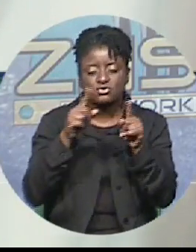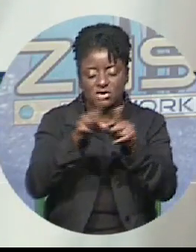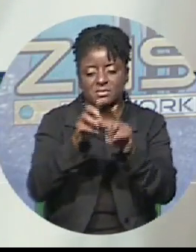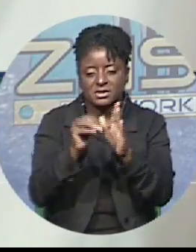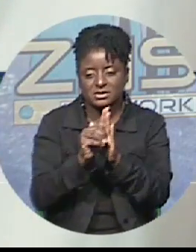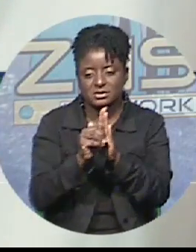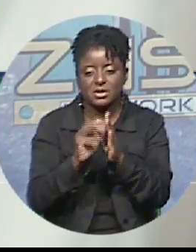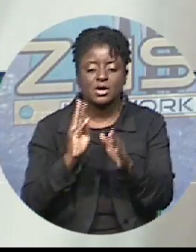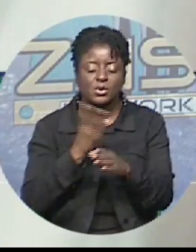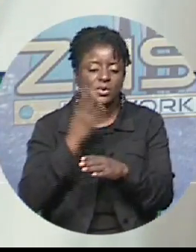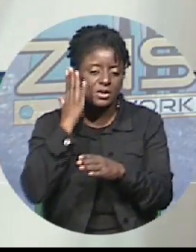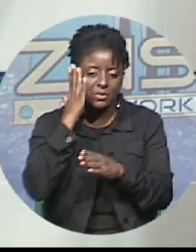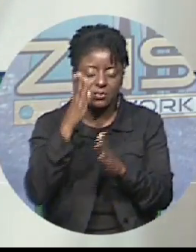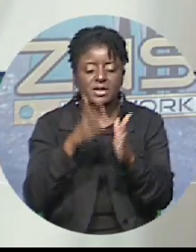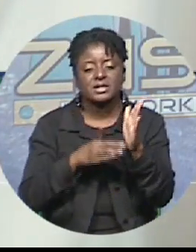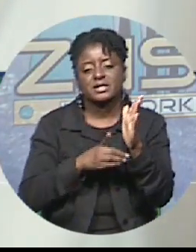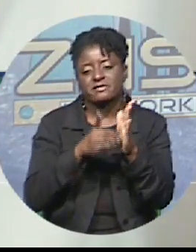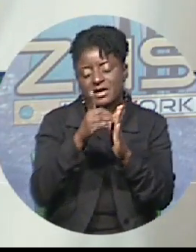Olympic values,